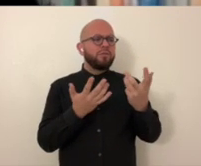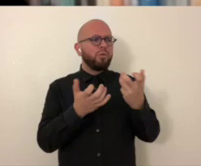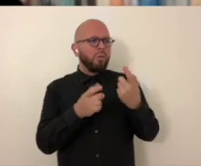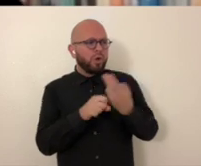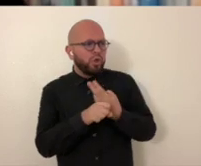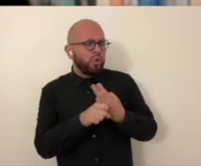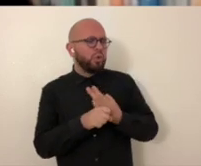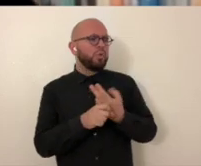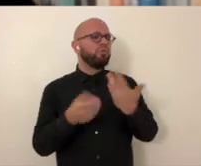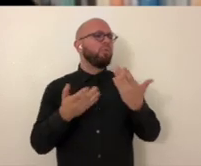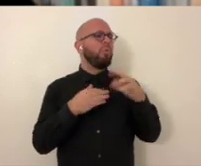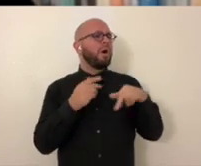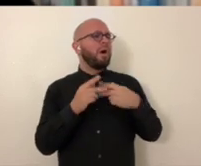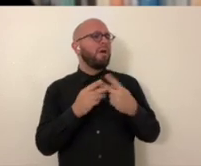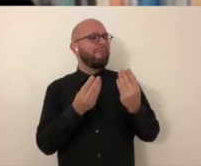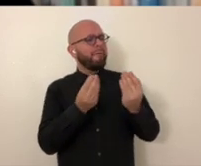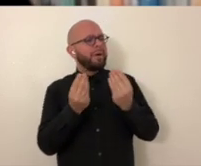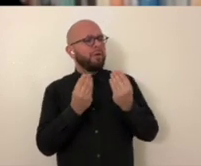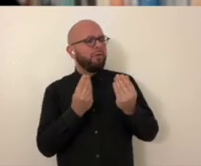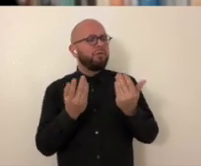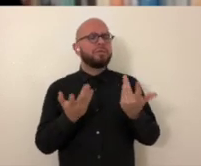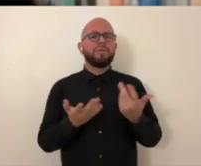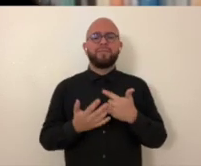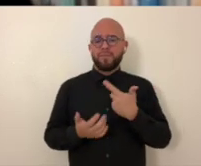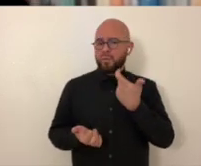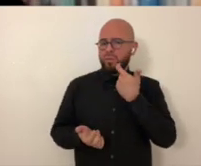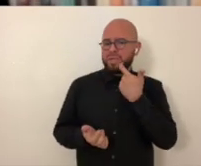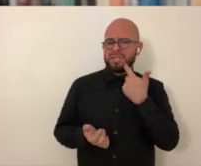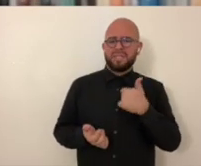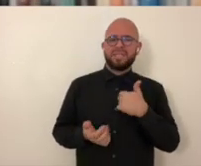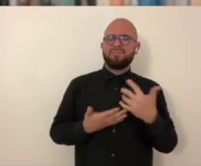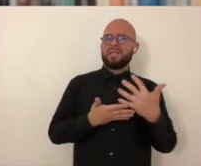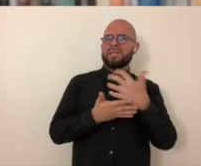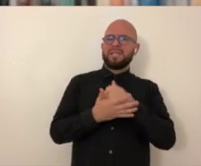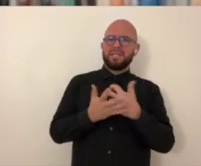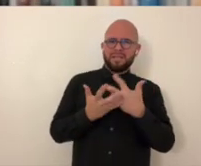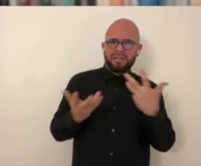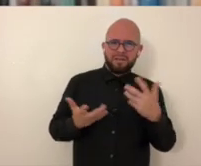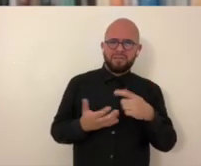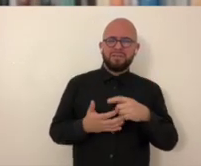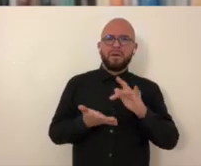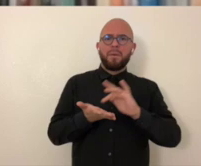what kinds of pieces are you wanting to use? What kind of materials call to you?